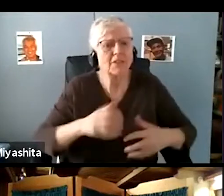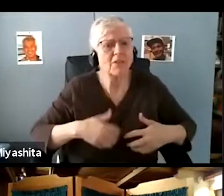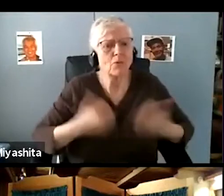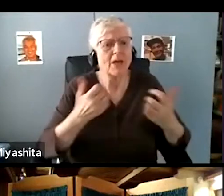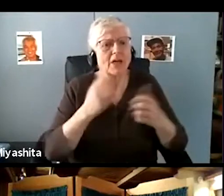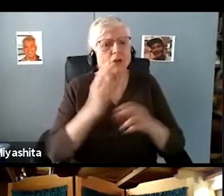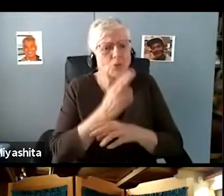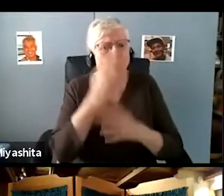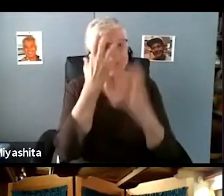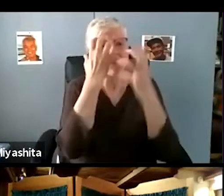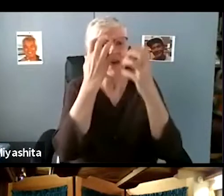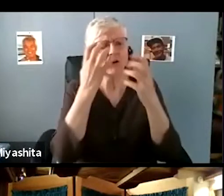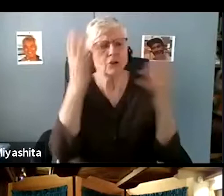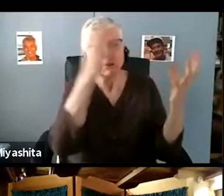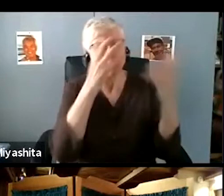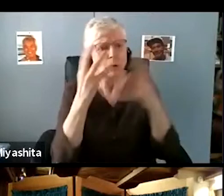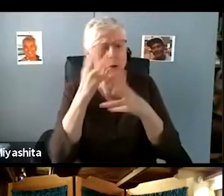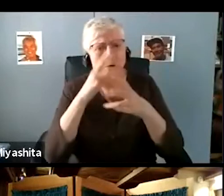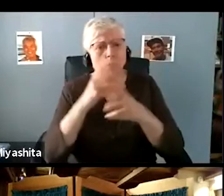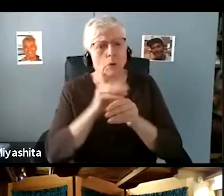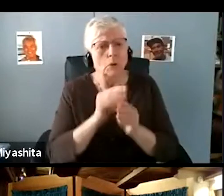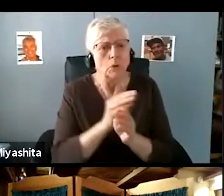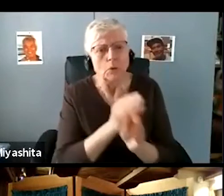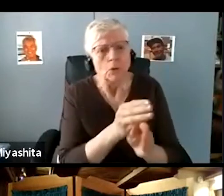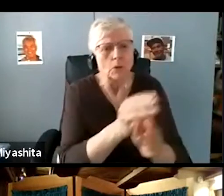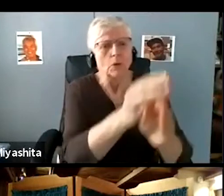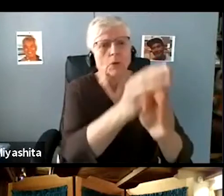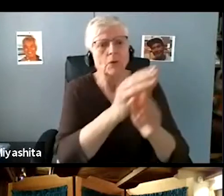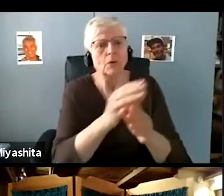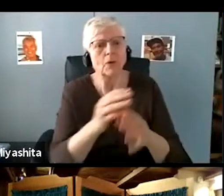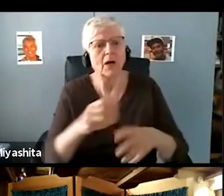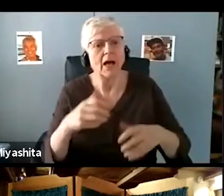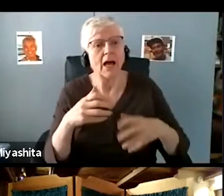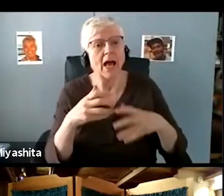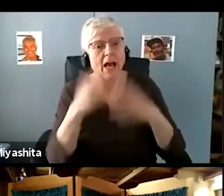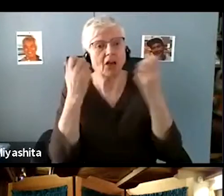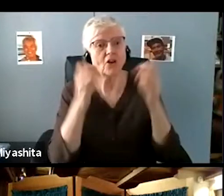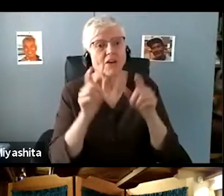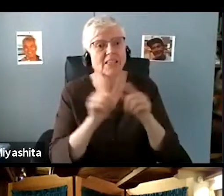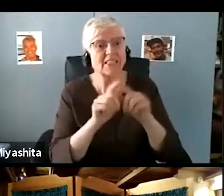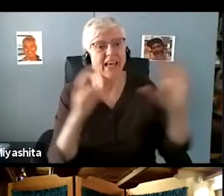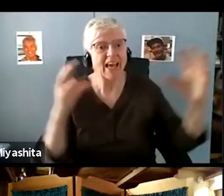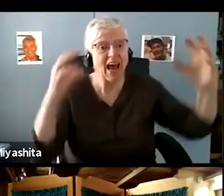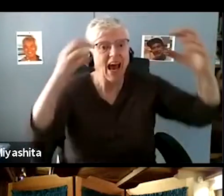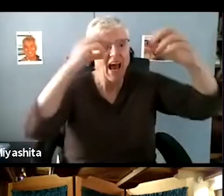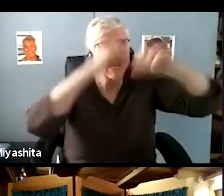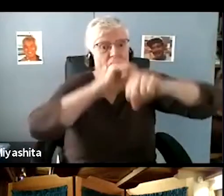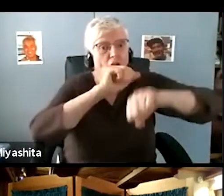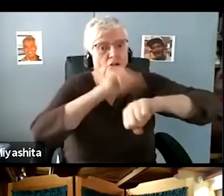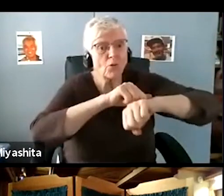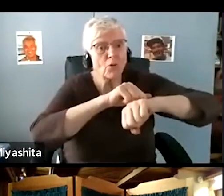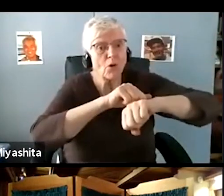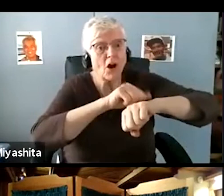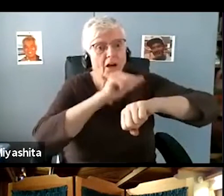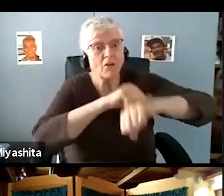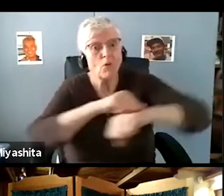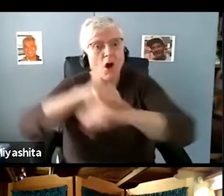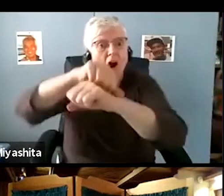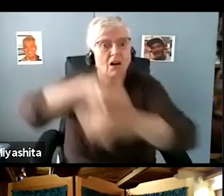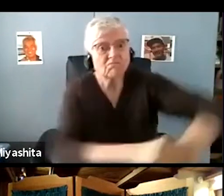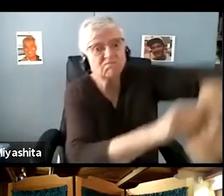the persons said to me, anger is like you hanging on to a rock, and the rock will take you wherever it wants to